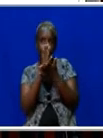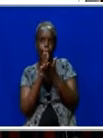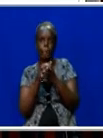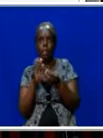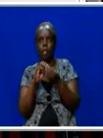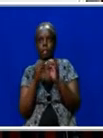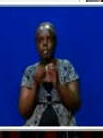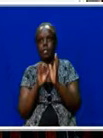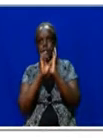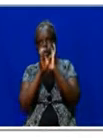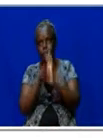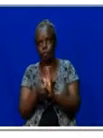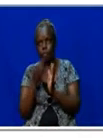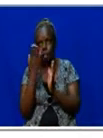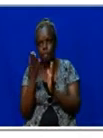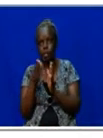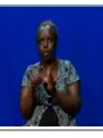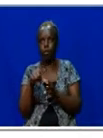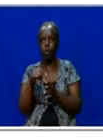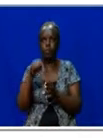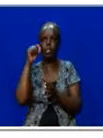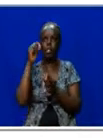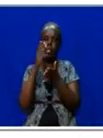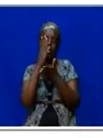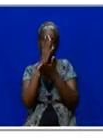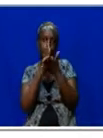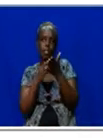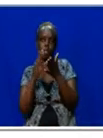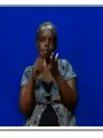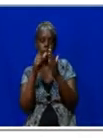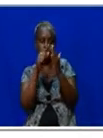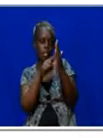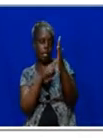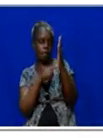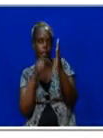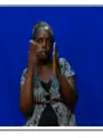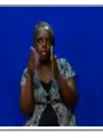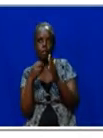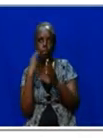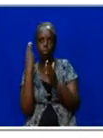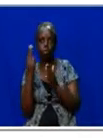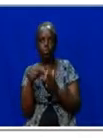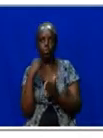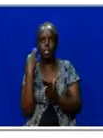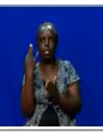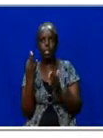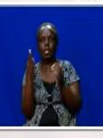Let's look at an example. Obtain the median of the following data set, and you are given 2,